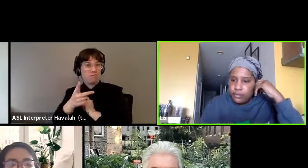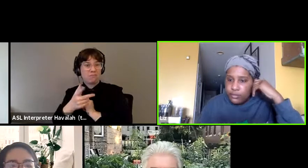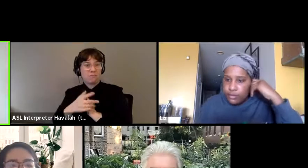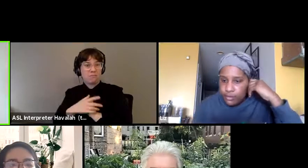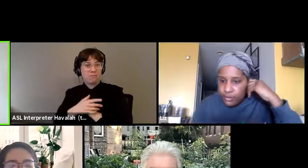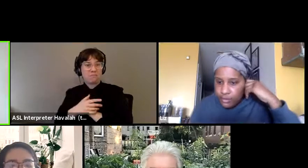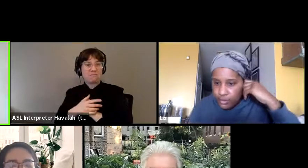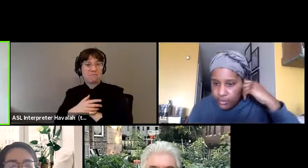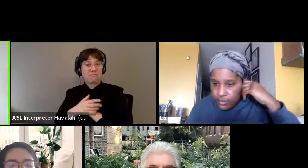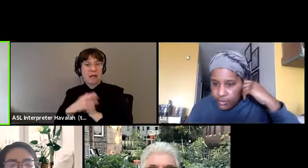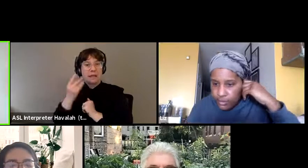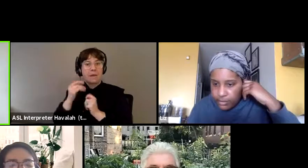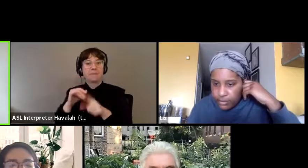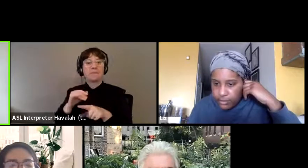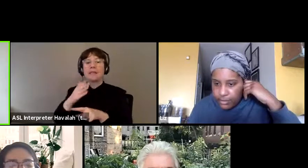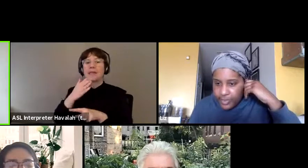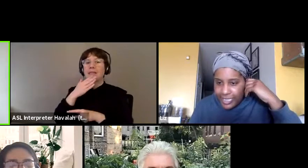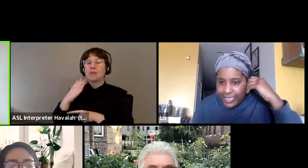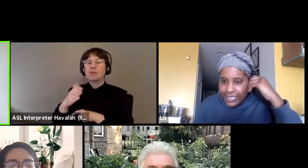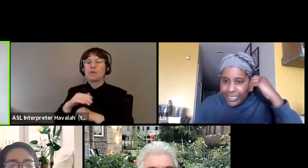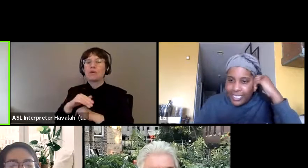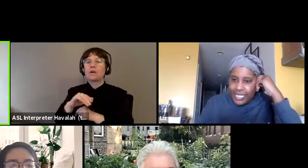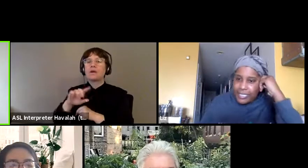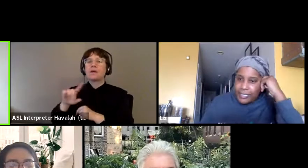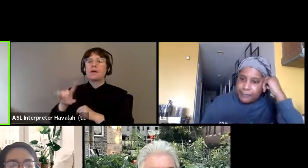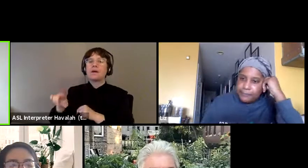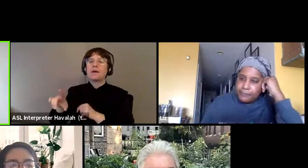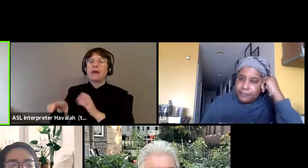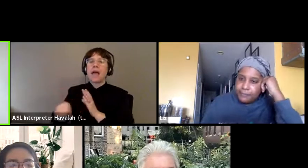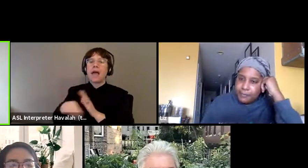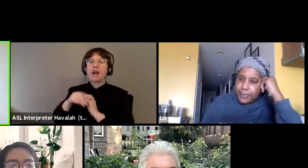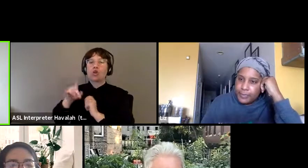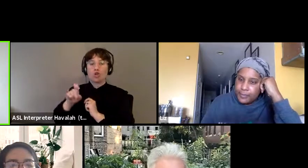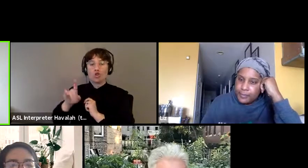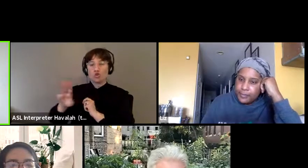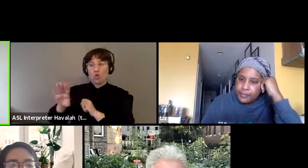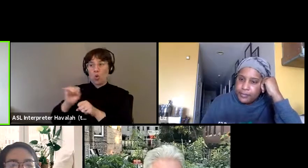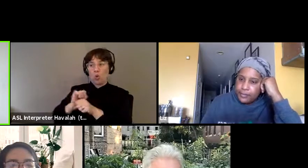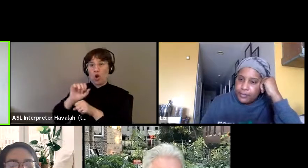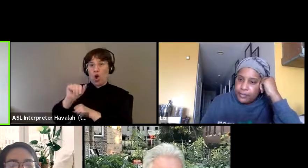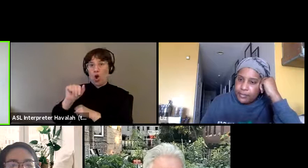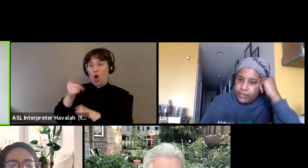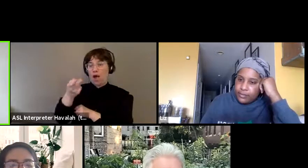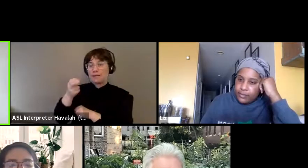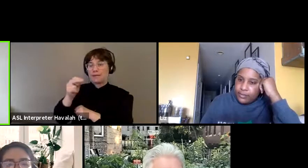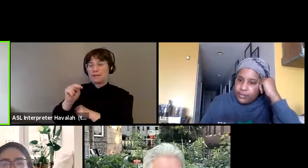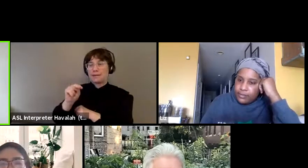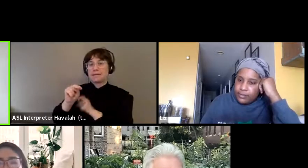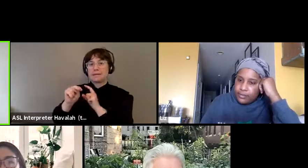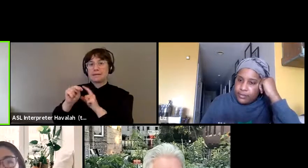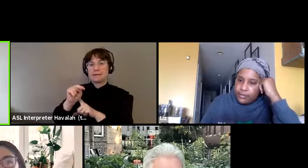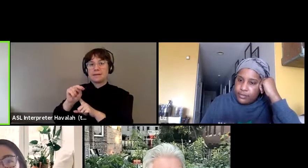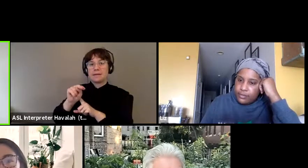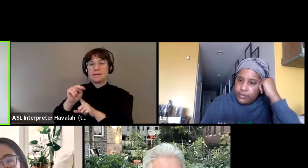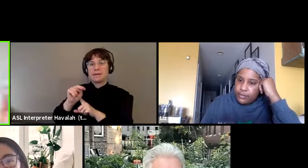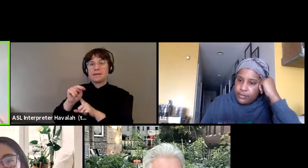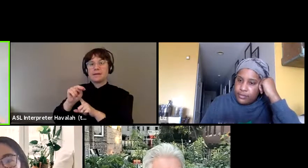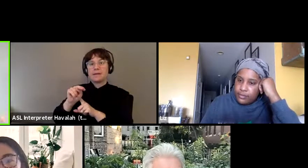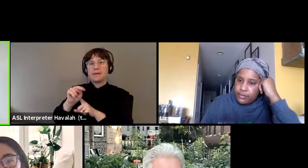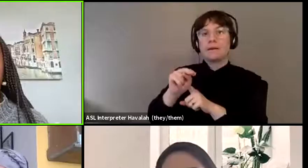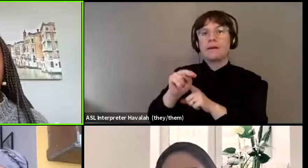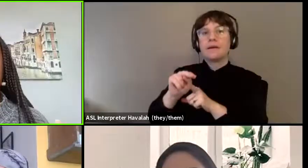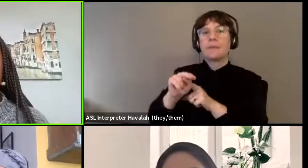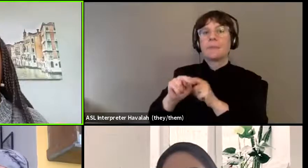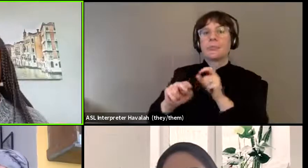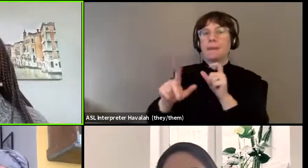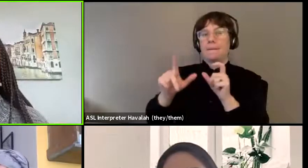Thanks for that. And then we did get another question. Is your work in Austin attracting interest from folks pursuing broader food-based